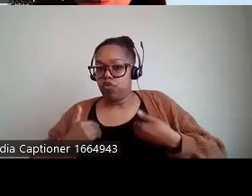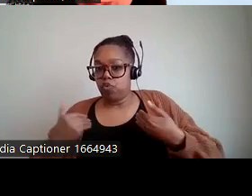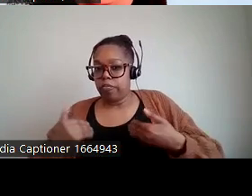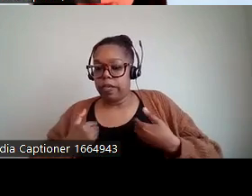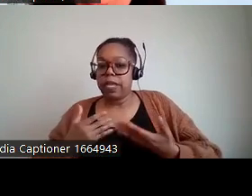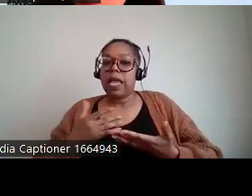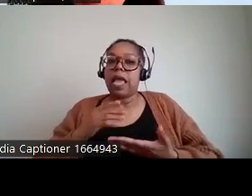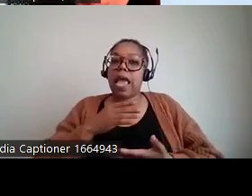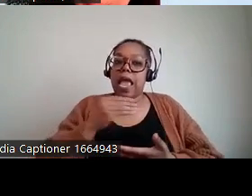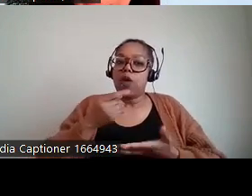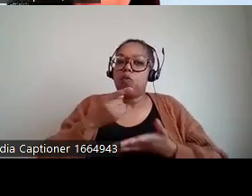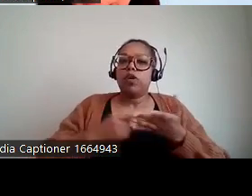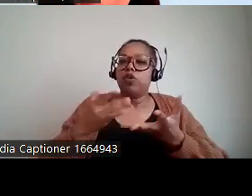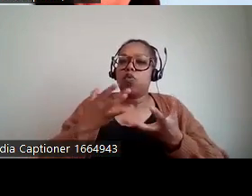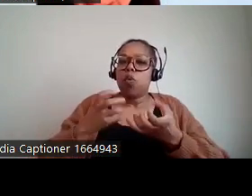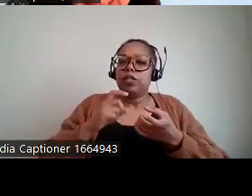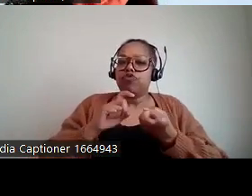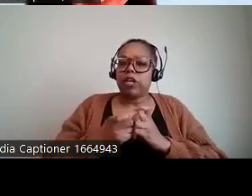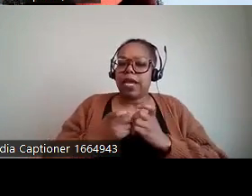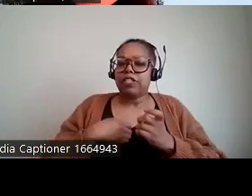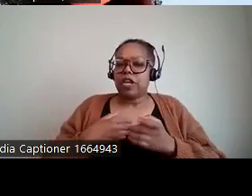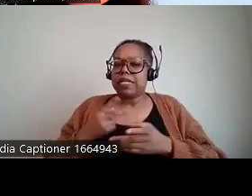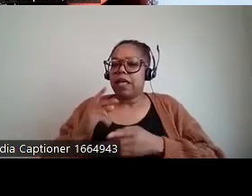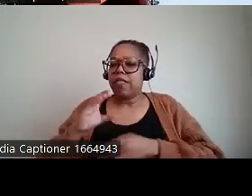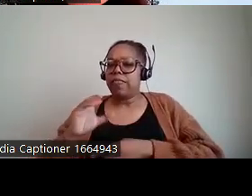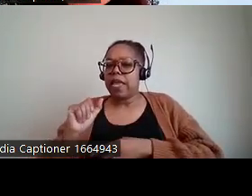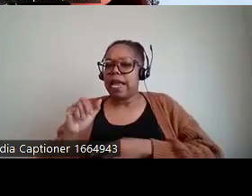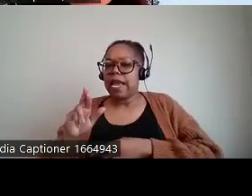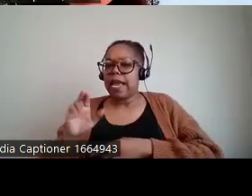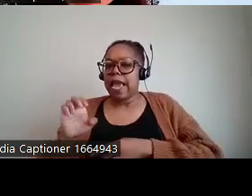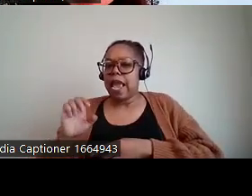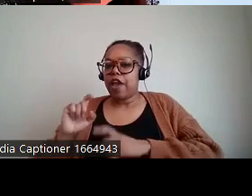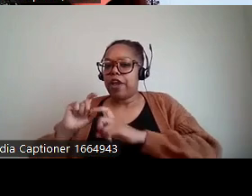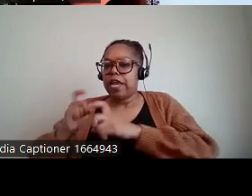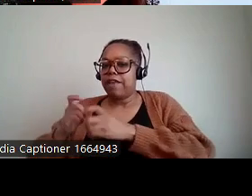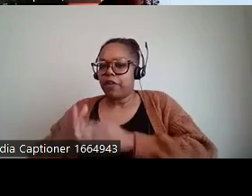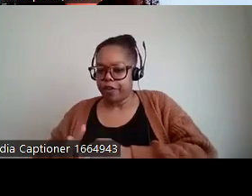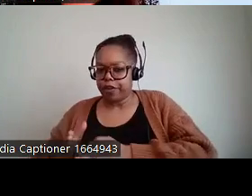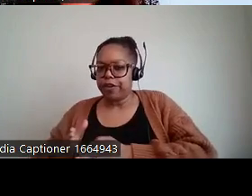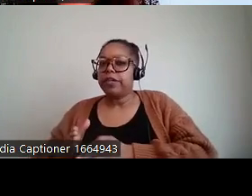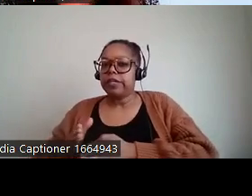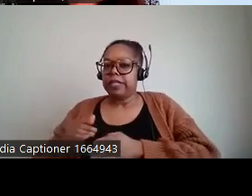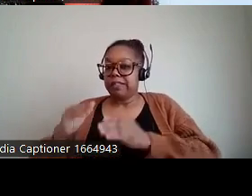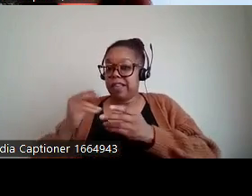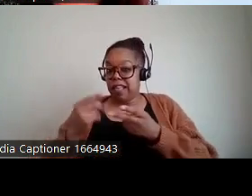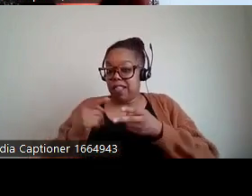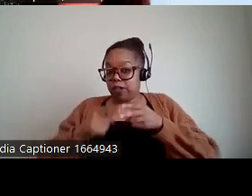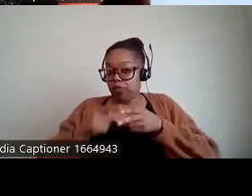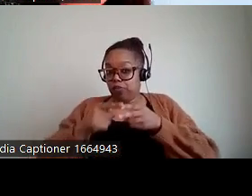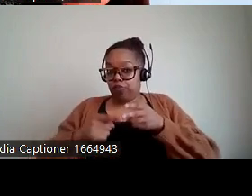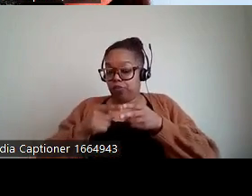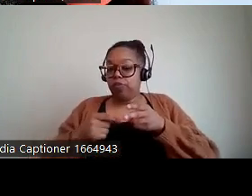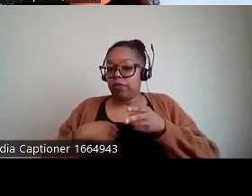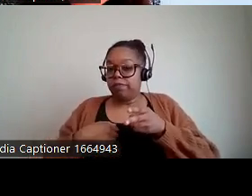want the family's input, we want the youth's input. And again, this is in their own words. And those two questions are like that magic